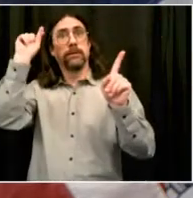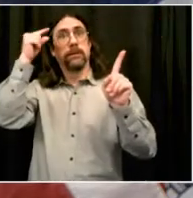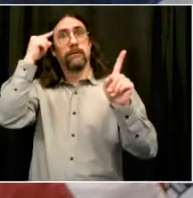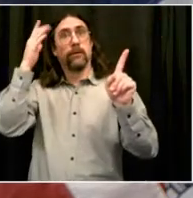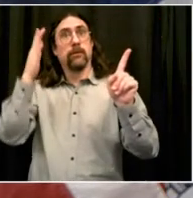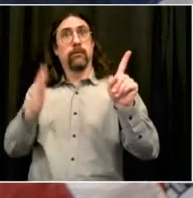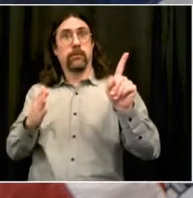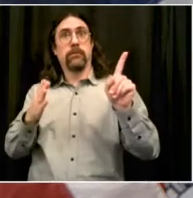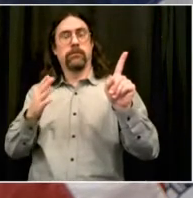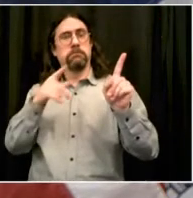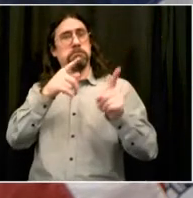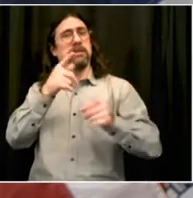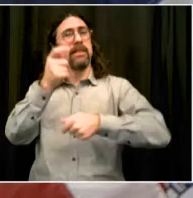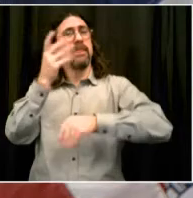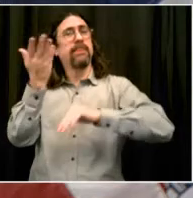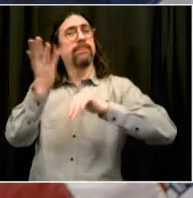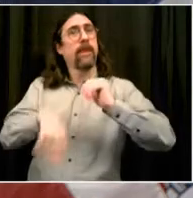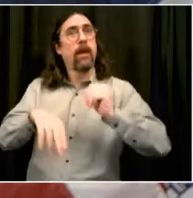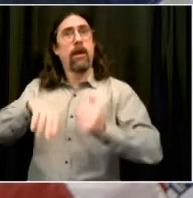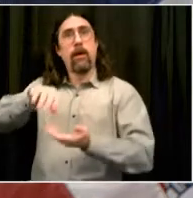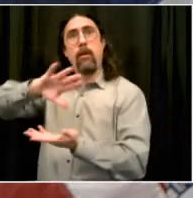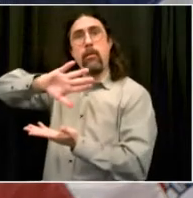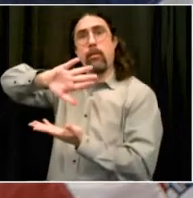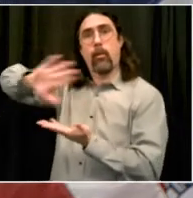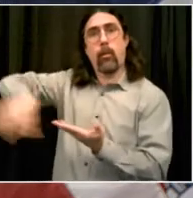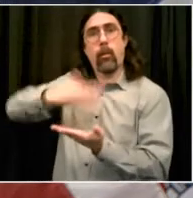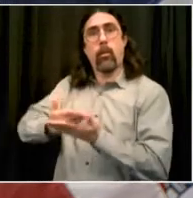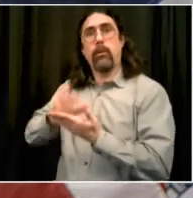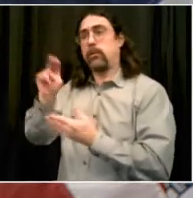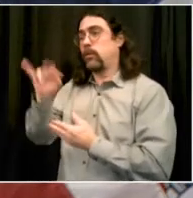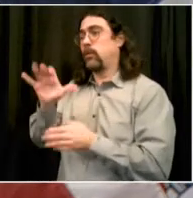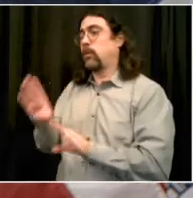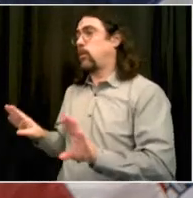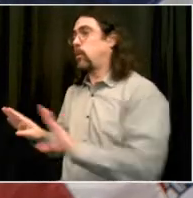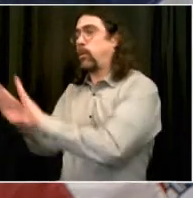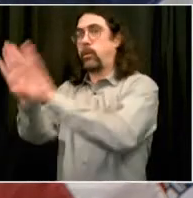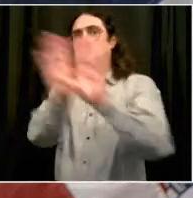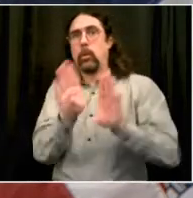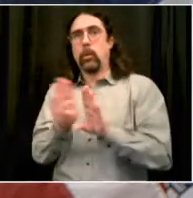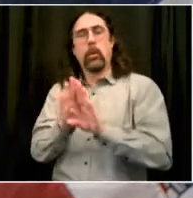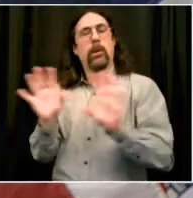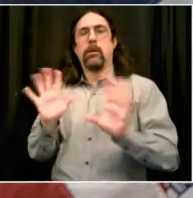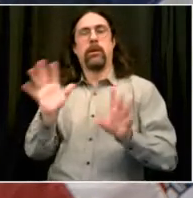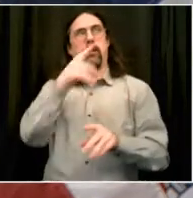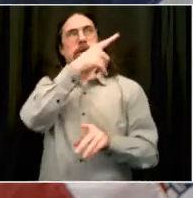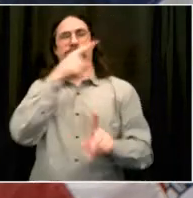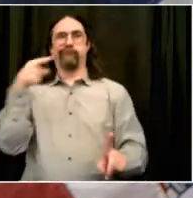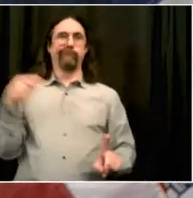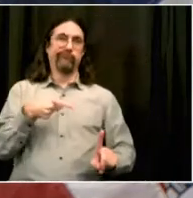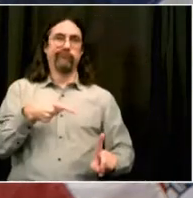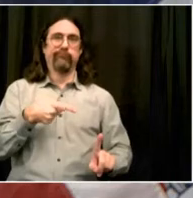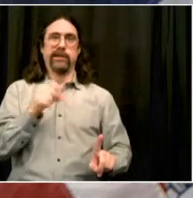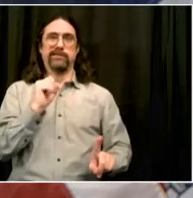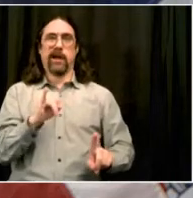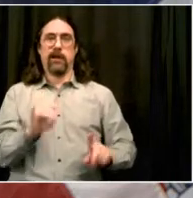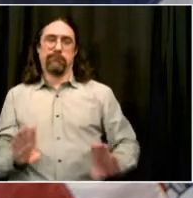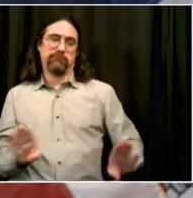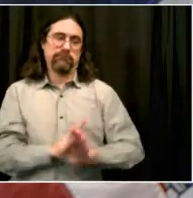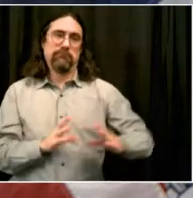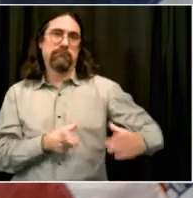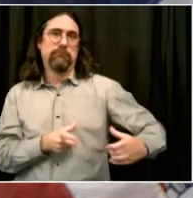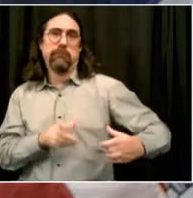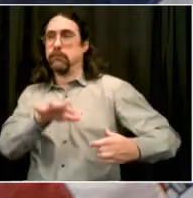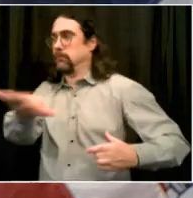rate averages? Normeen, look, I want to contest one part of that.